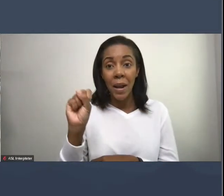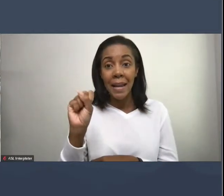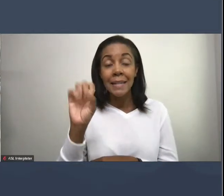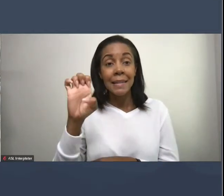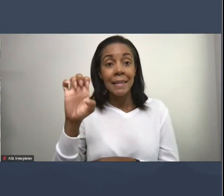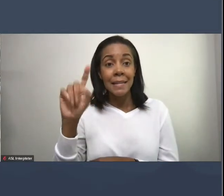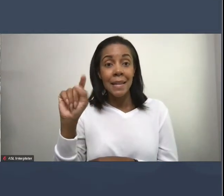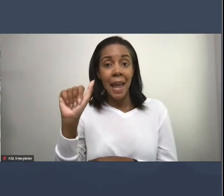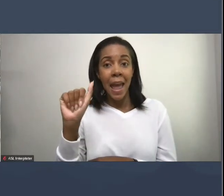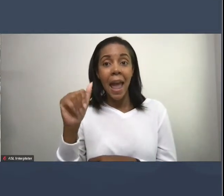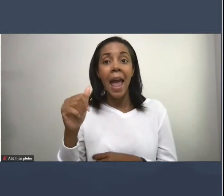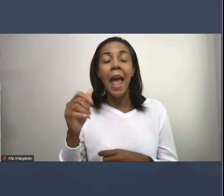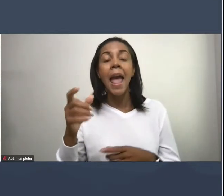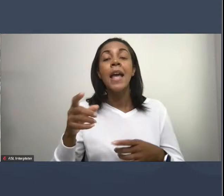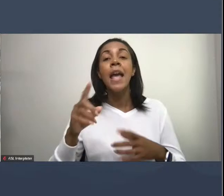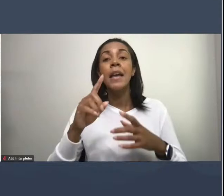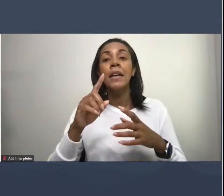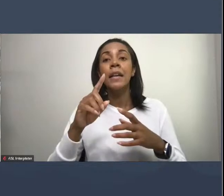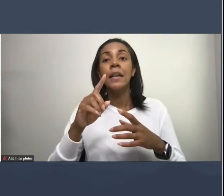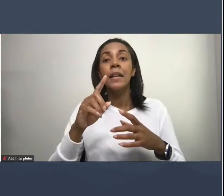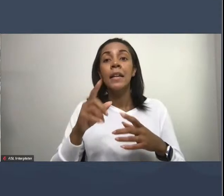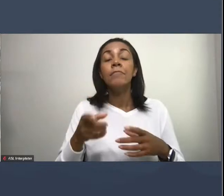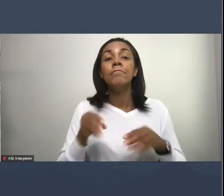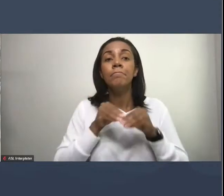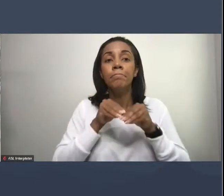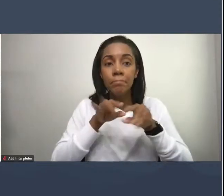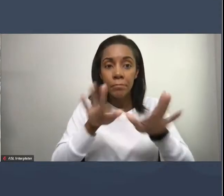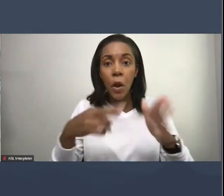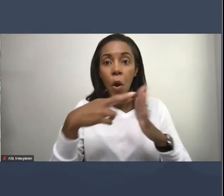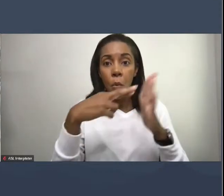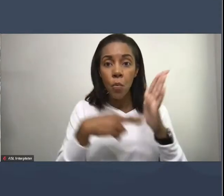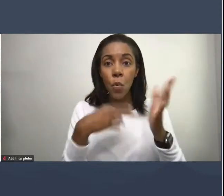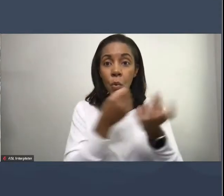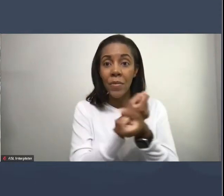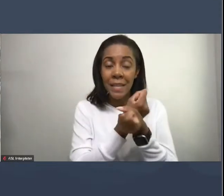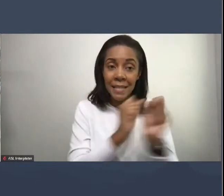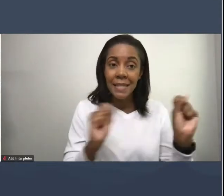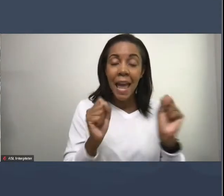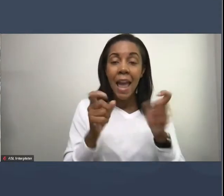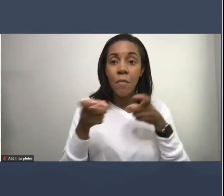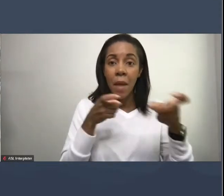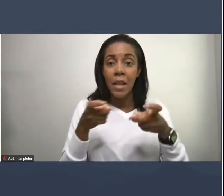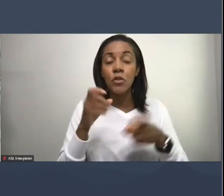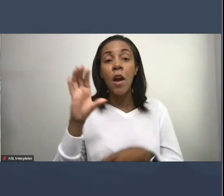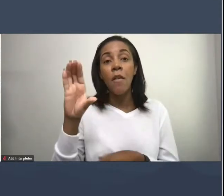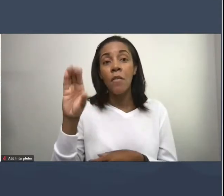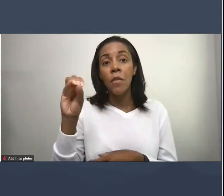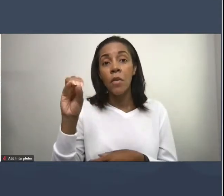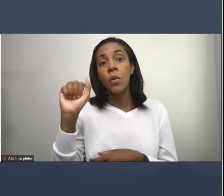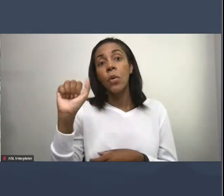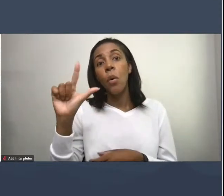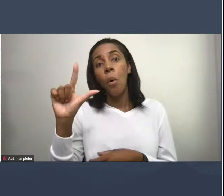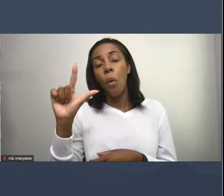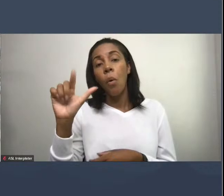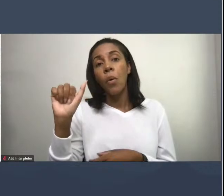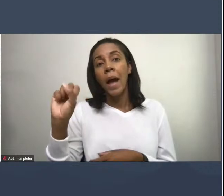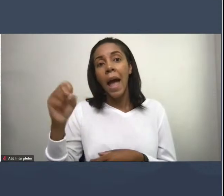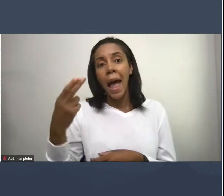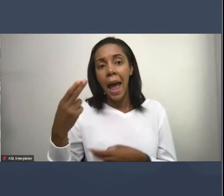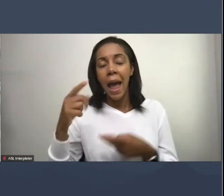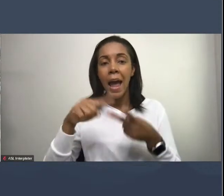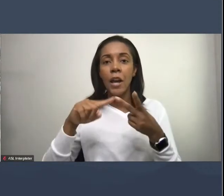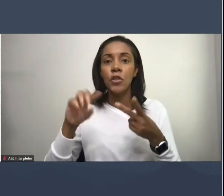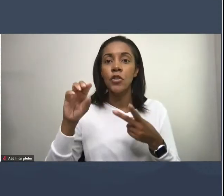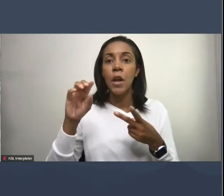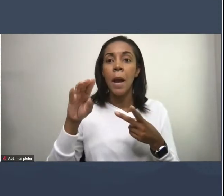rule talking about the safe management of coal combustion residuals, coal ash, bottom ash, gypsum.